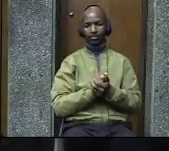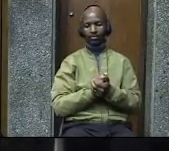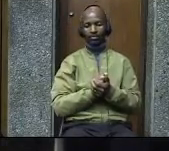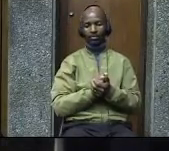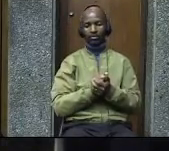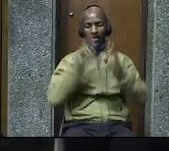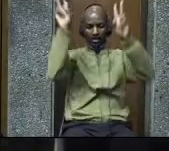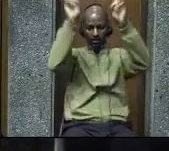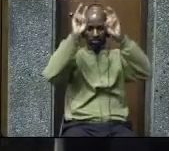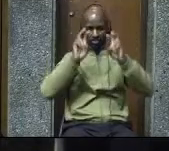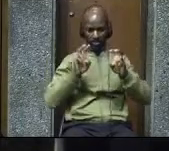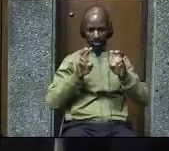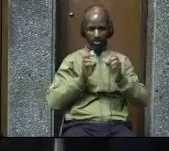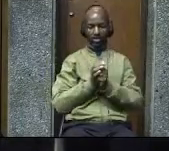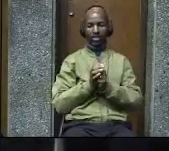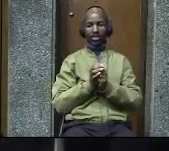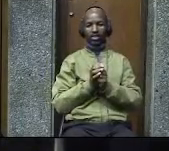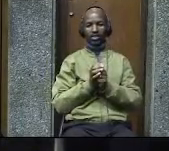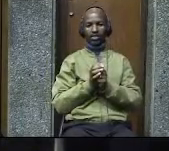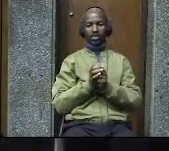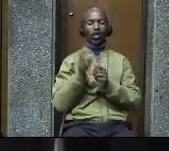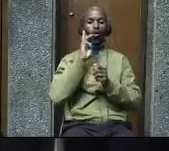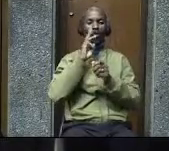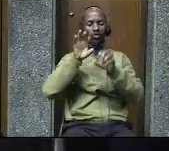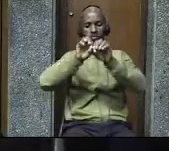electrician, plumbing,